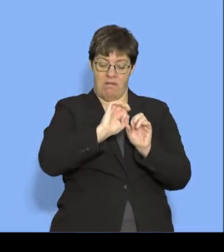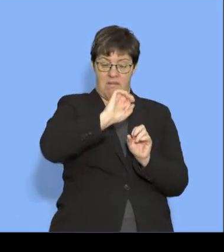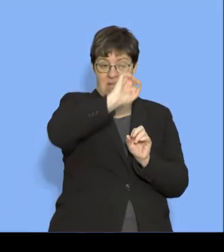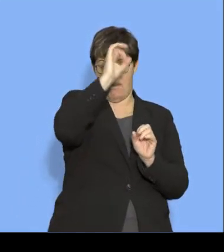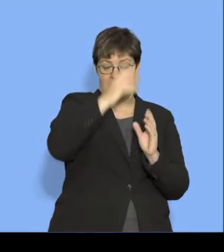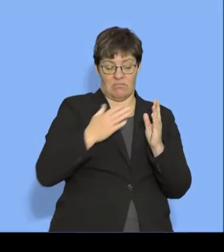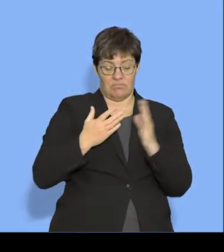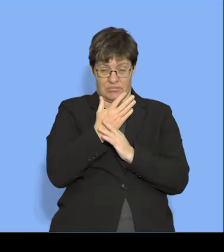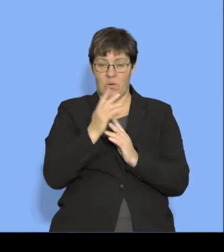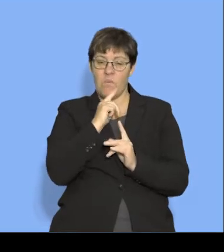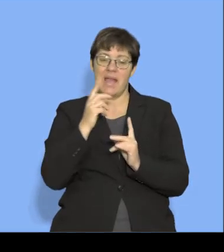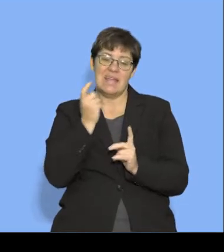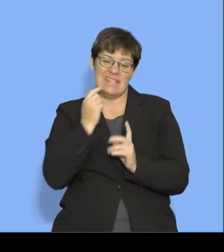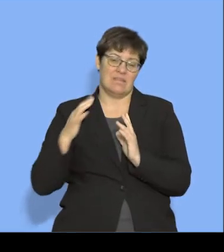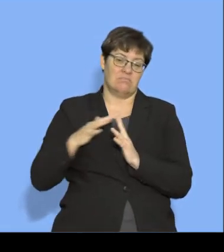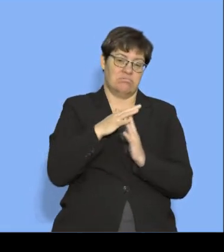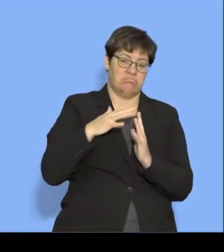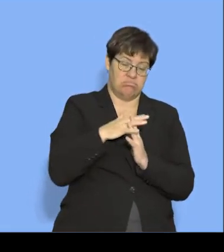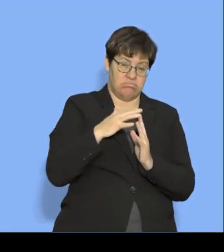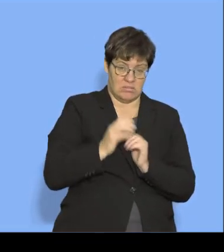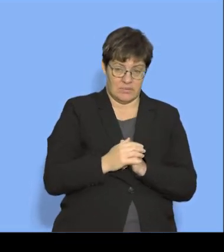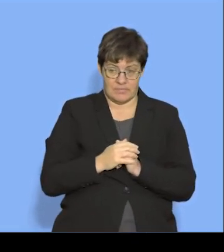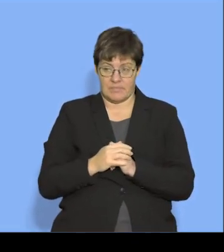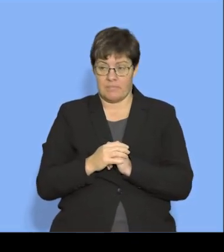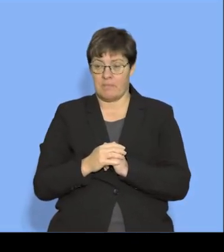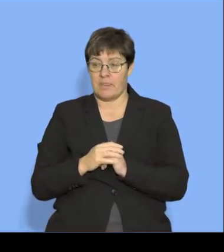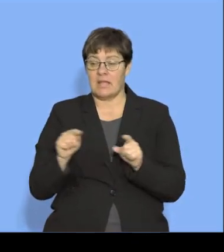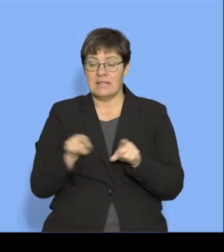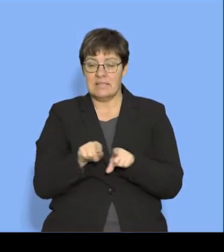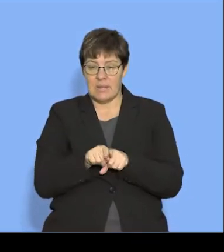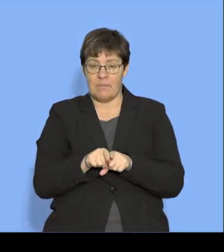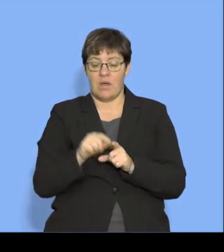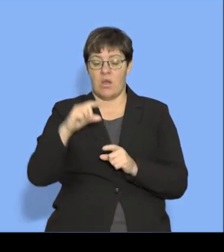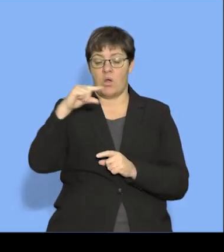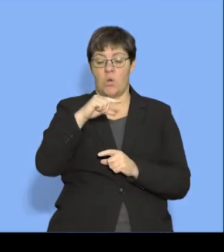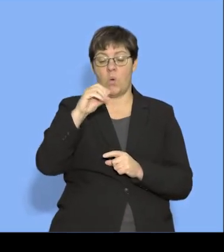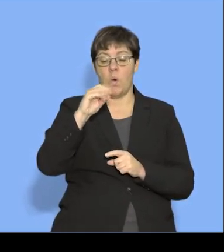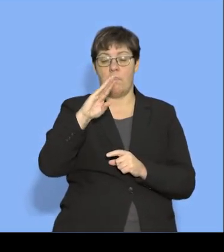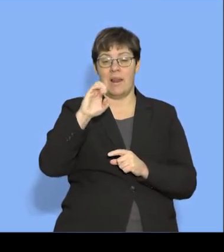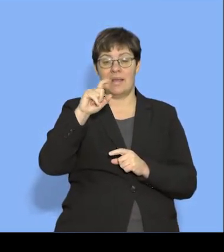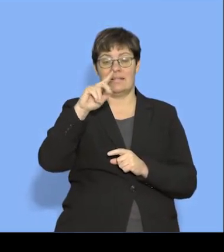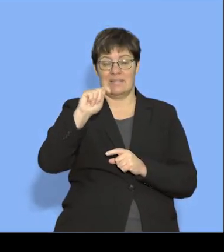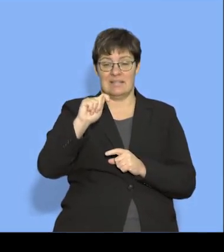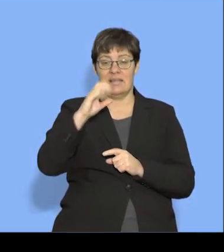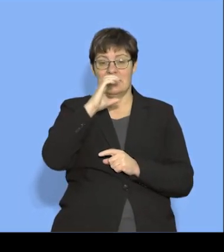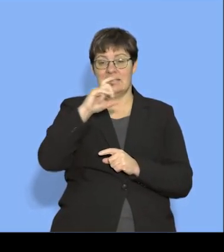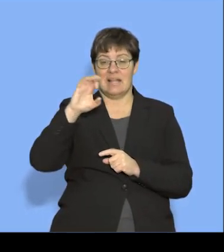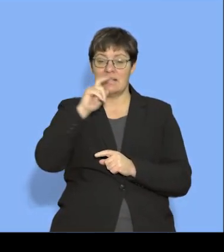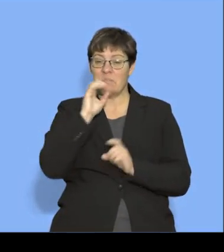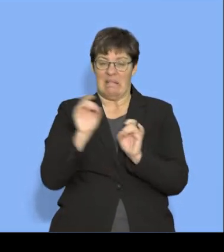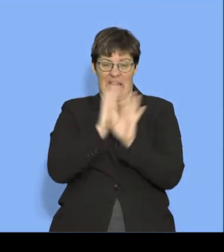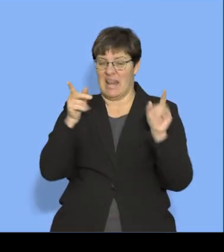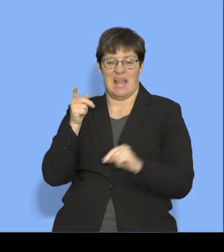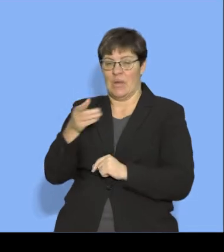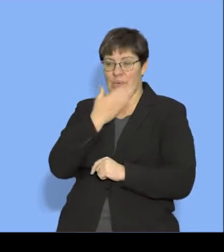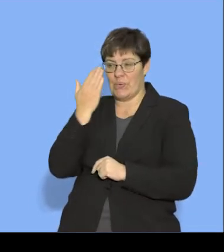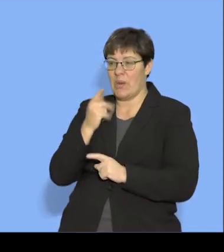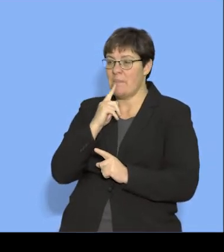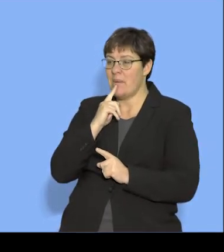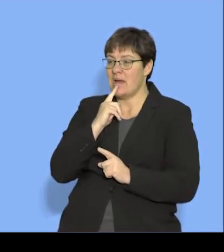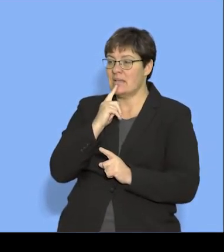to pass through relatively quickly. We also see the presence of goblet cells, which are not very clear in this